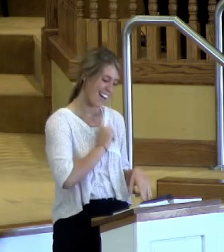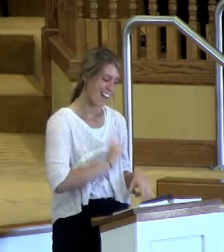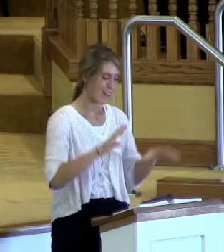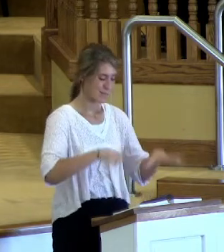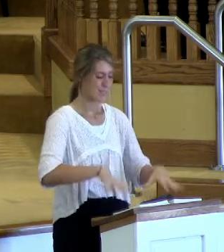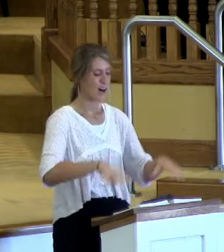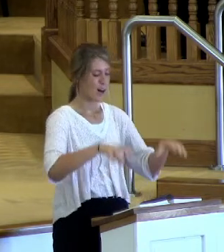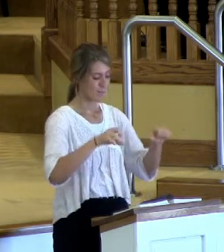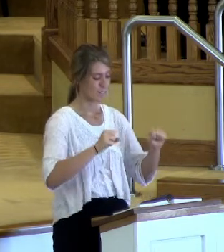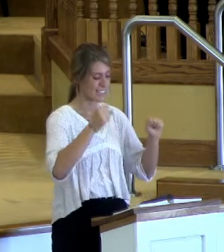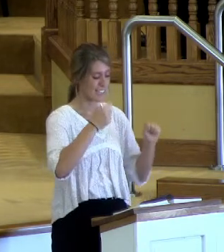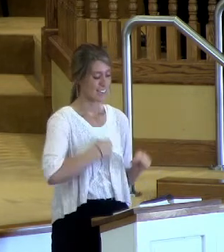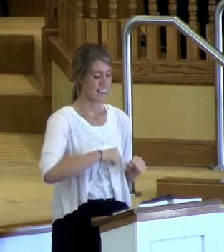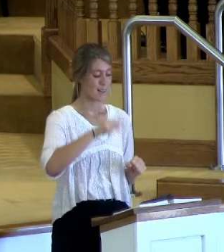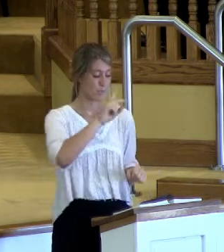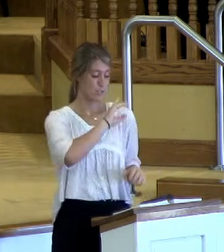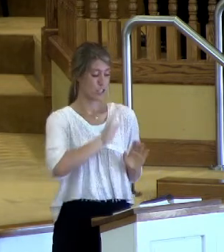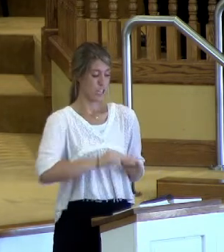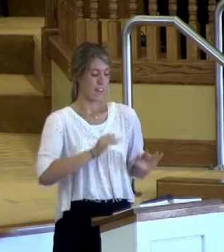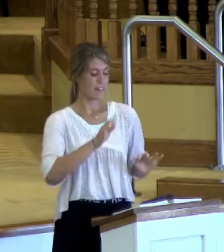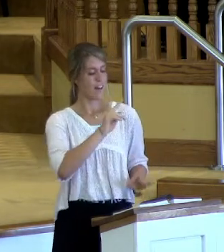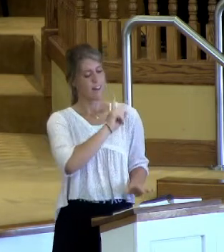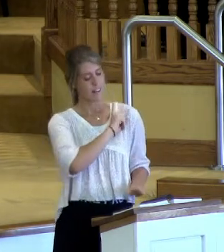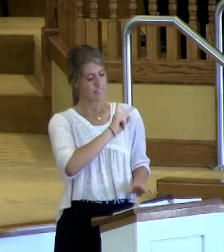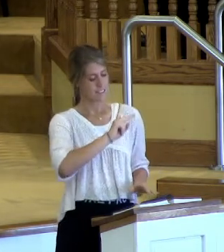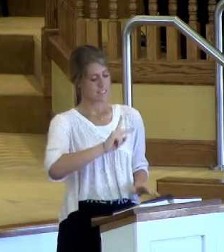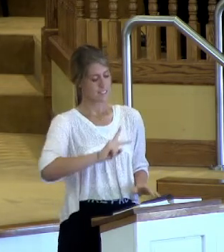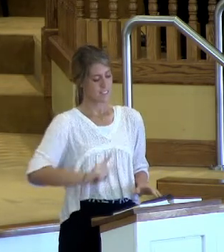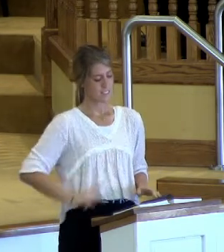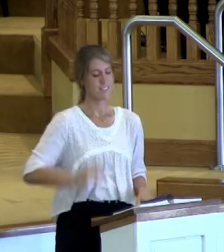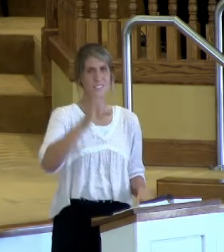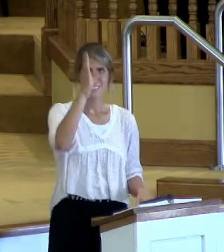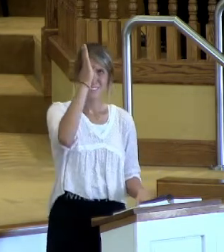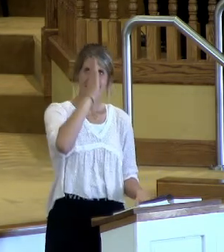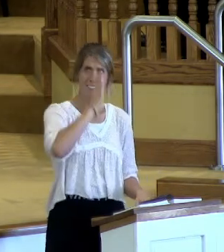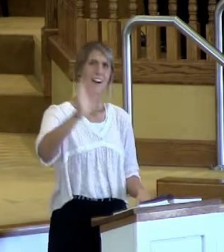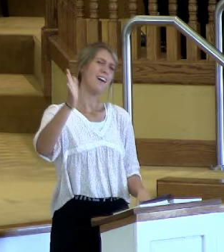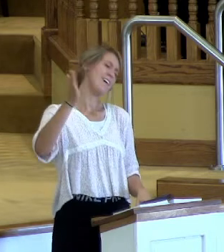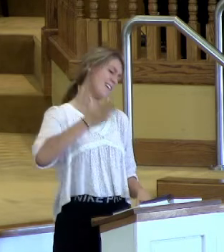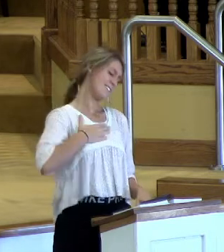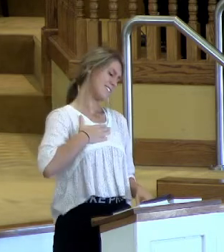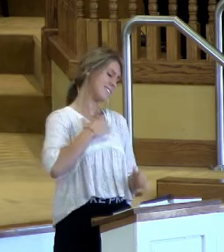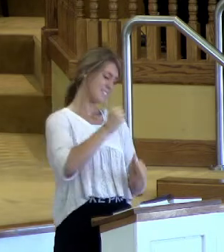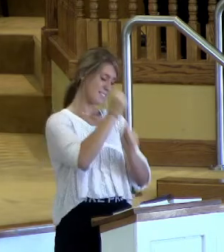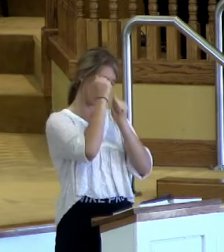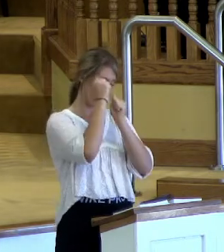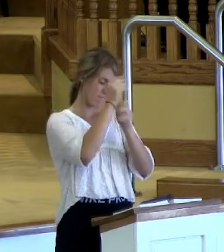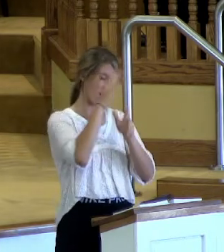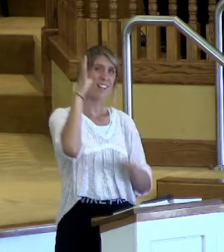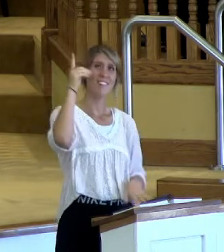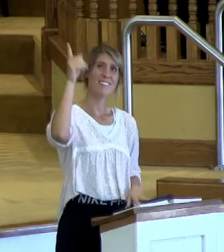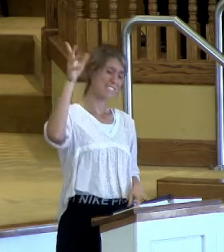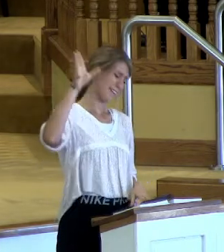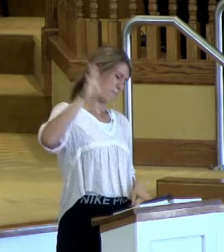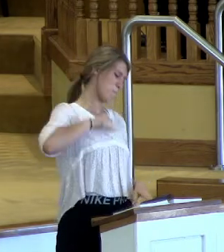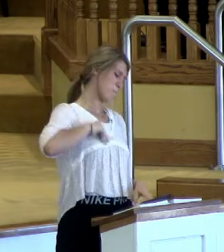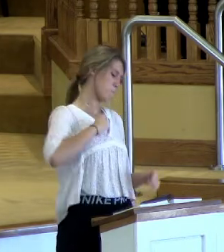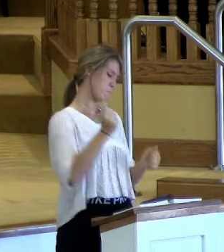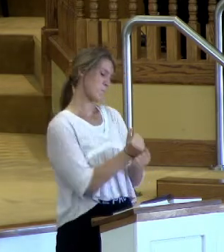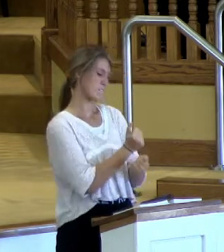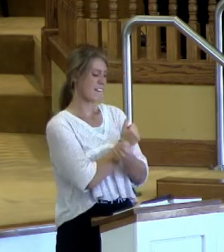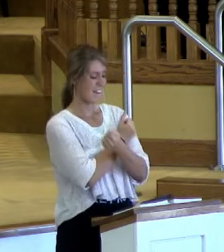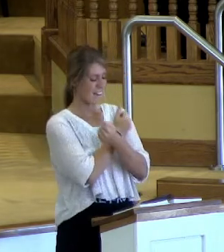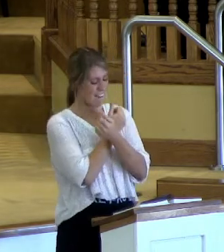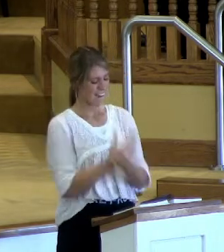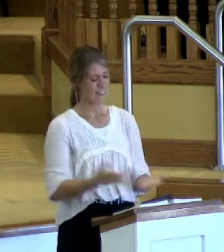I am adopted. I'm a child of the King. God is Father, and